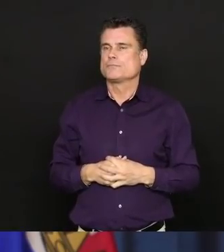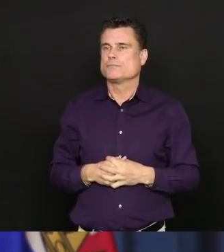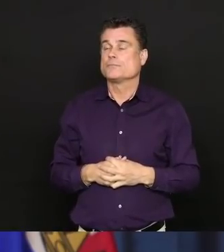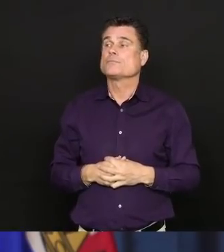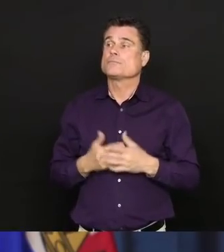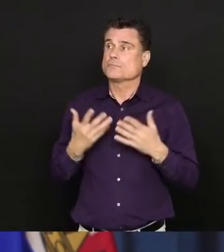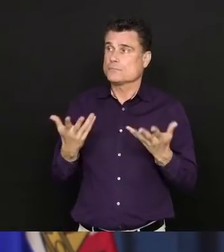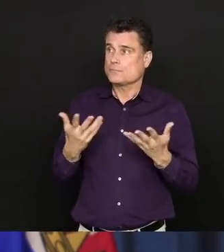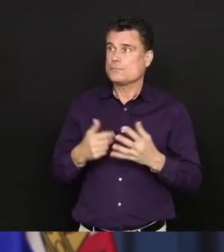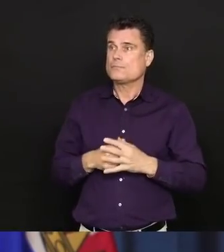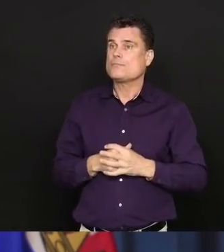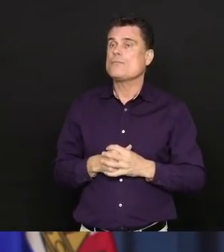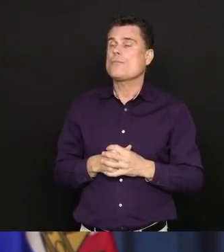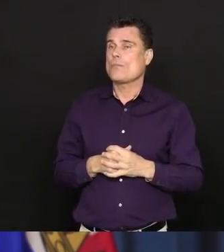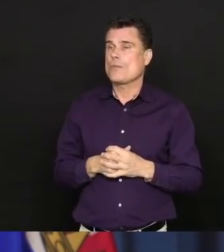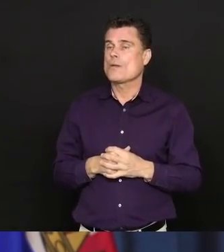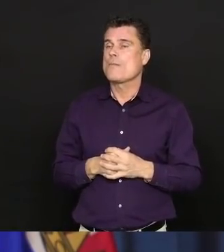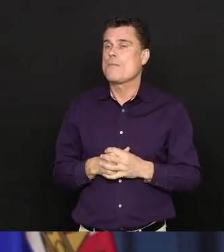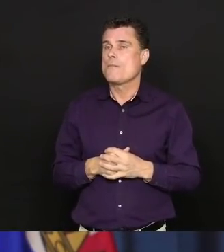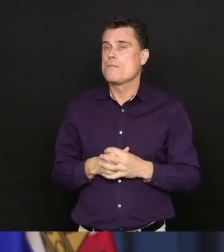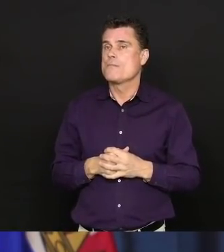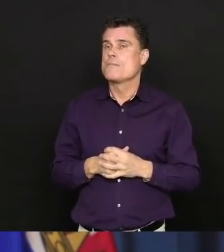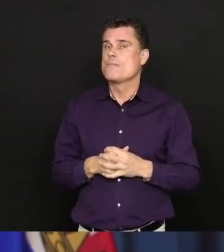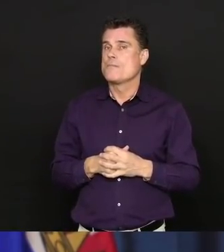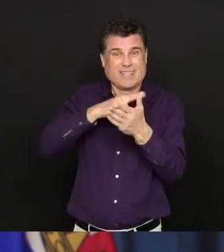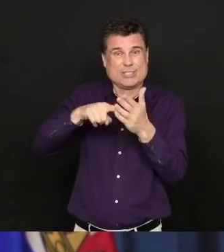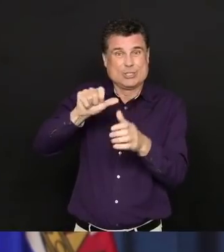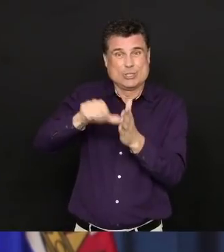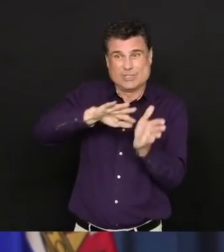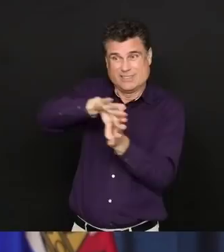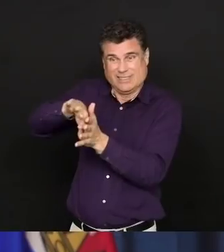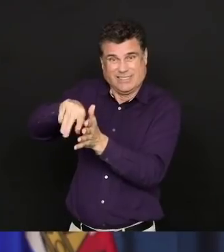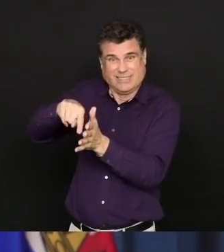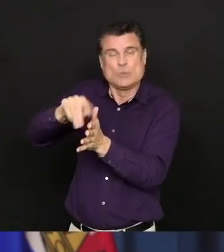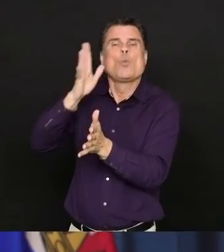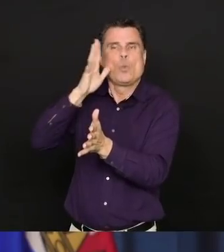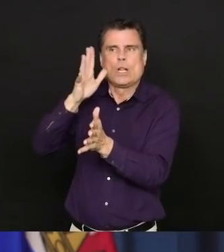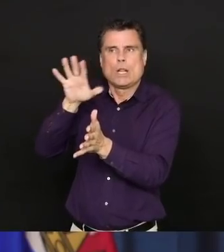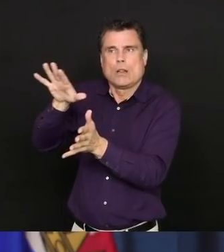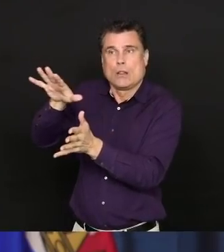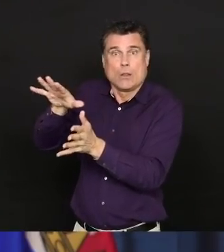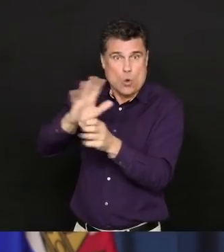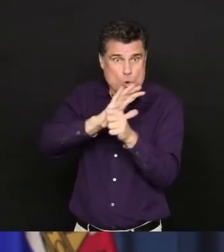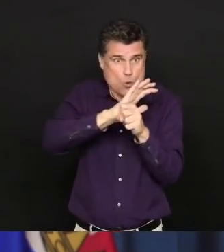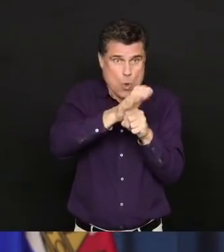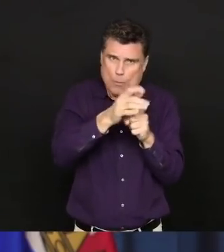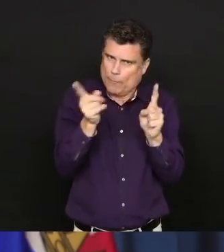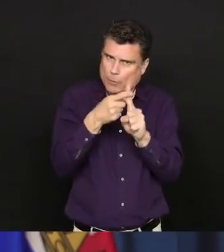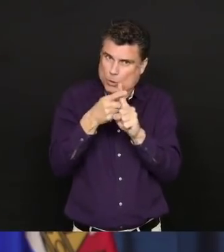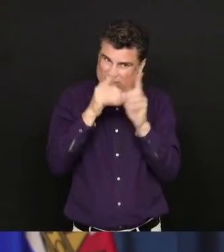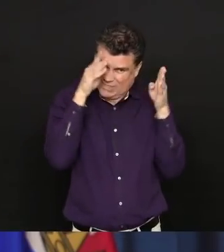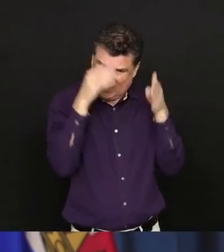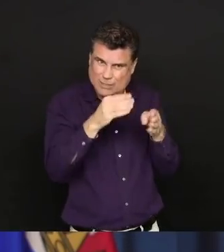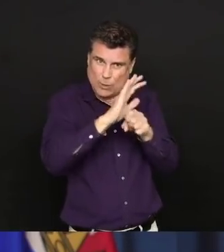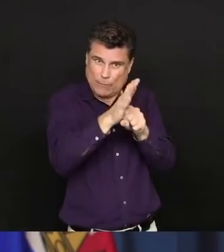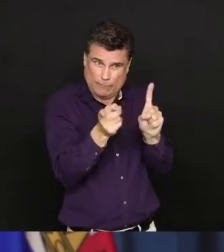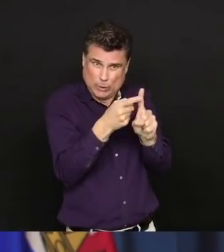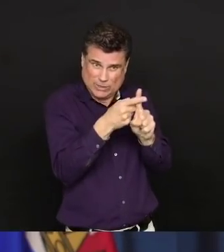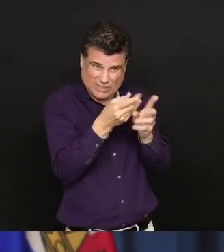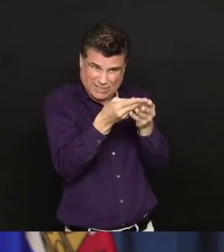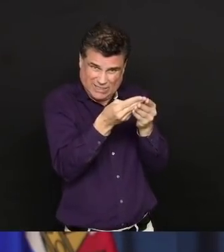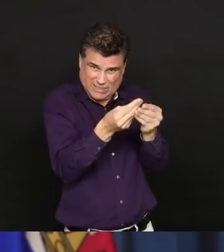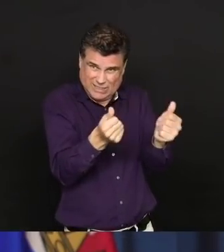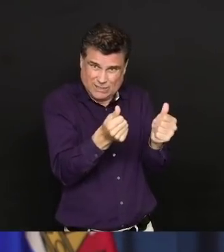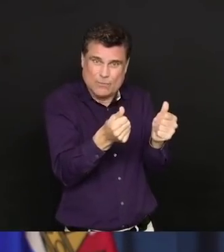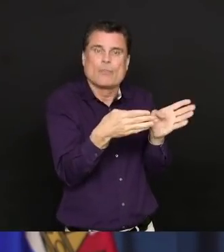against COVID-19. I want to note, because this may be of interest to people, that earlier this month, the Fraser Health Authority has an